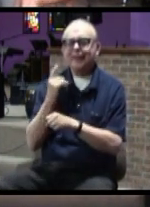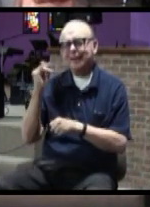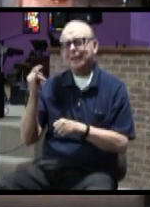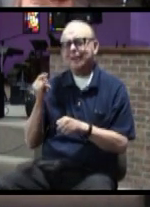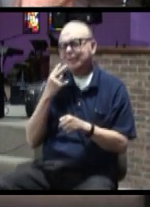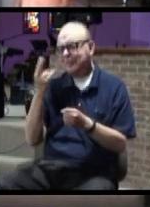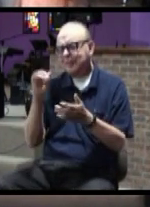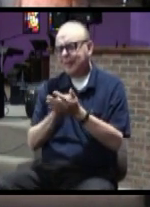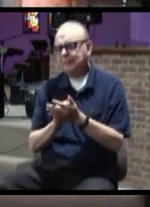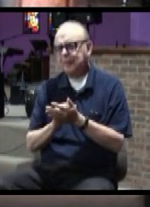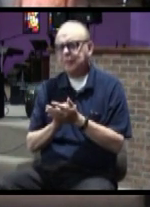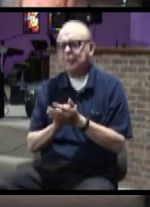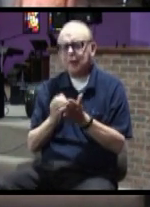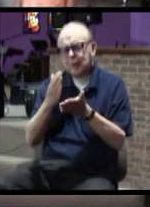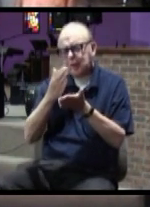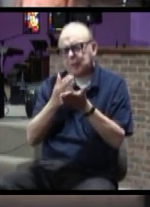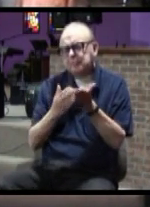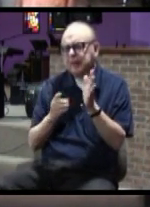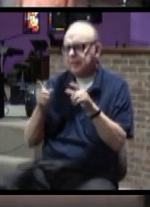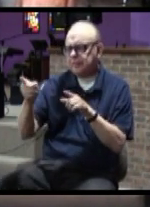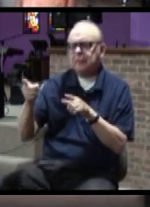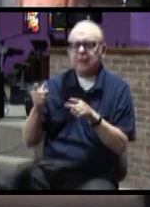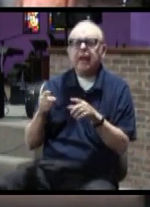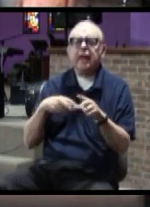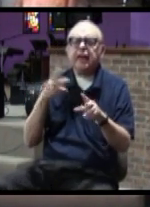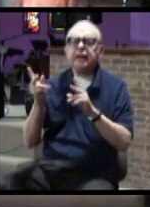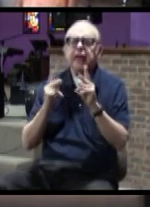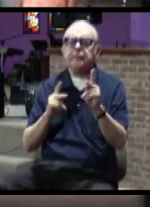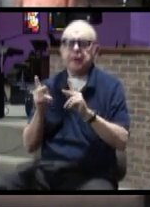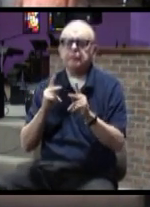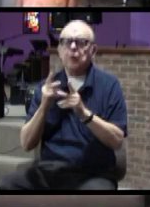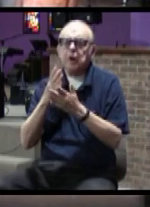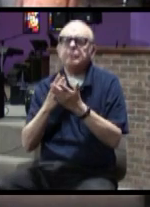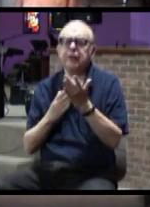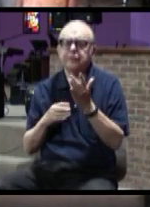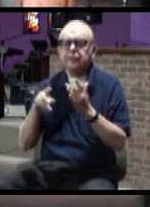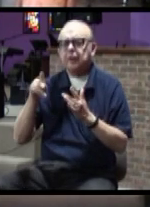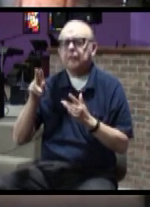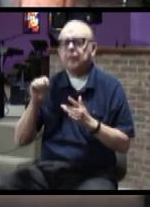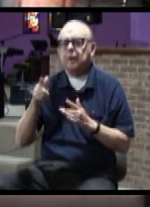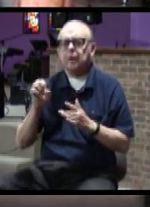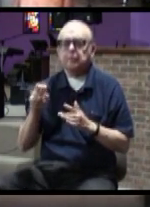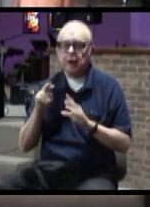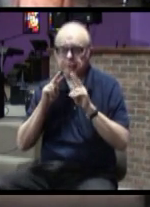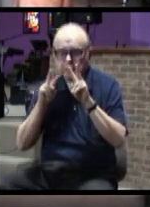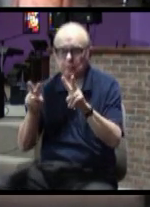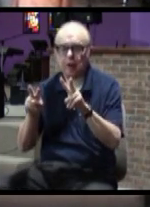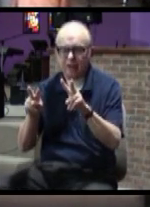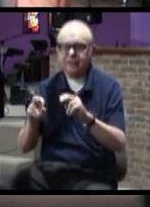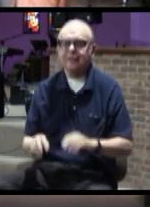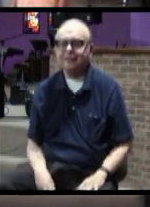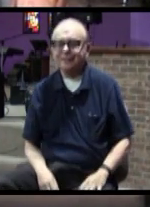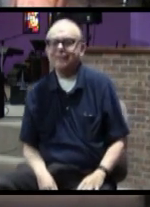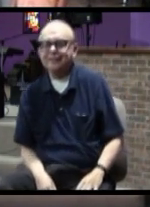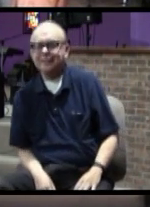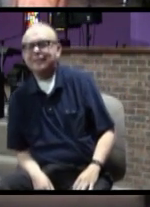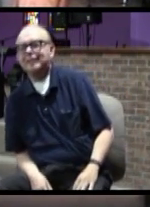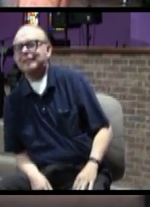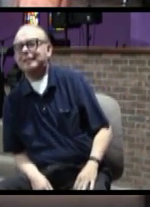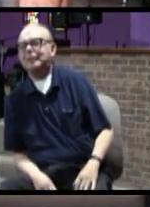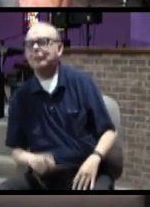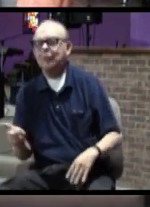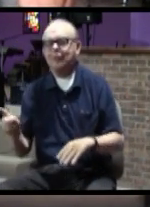Now, can you get that from your piece? Huh? You have the bear